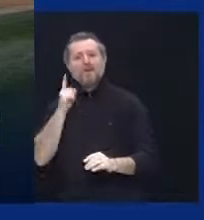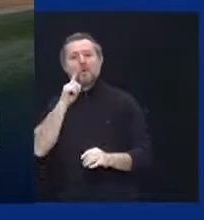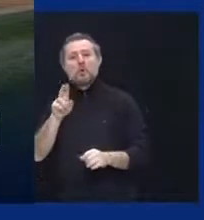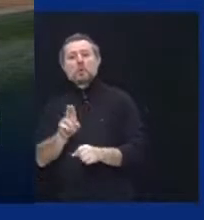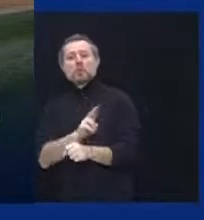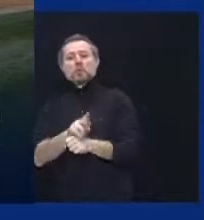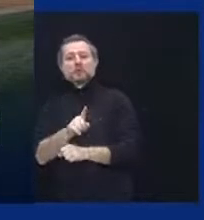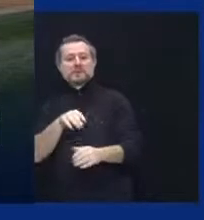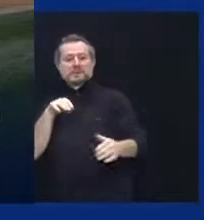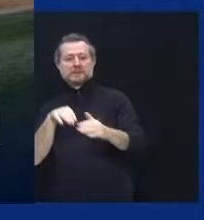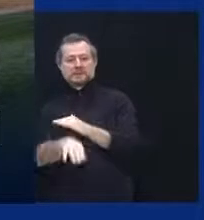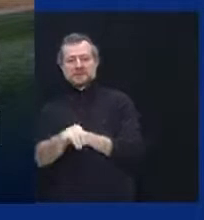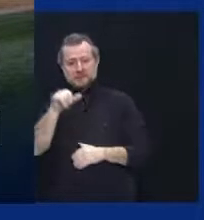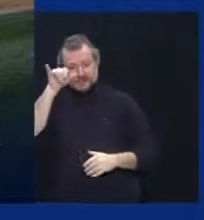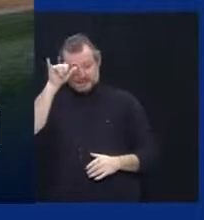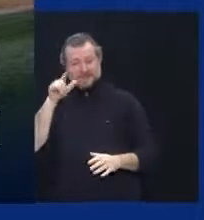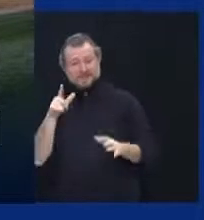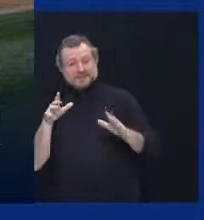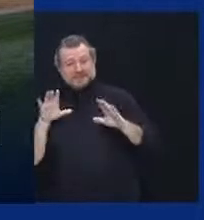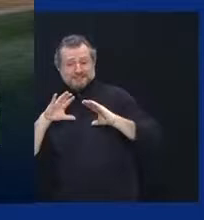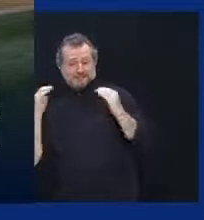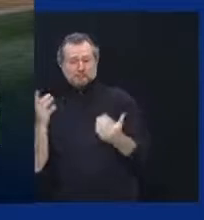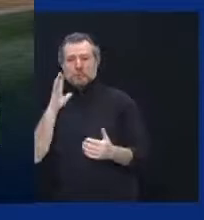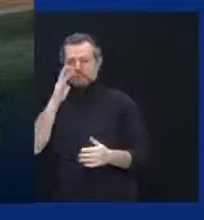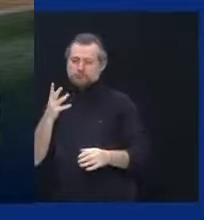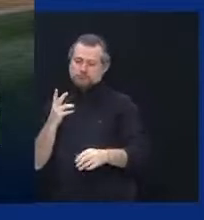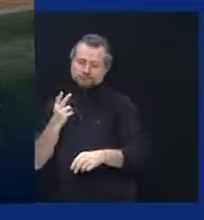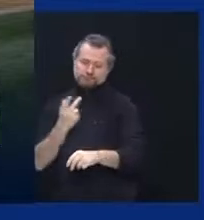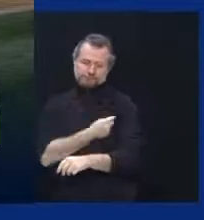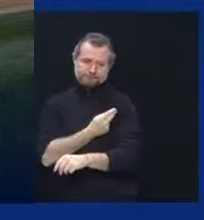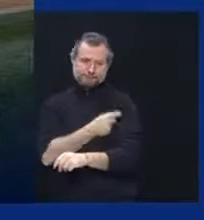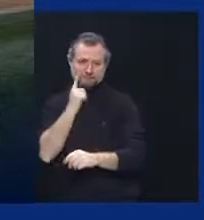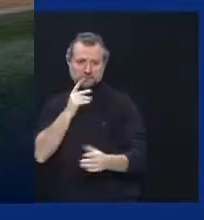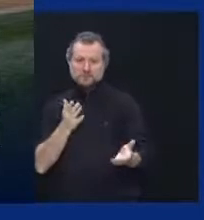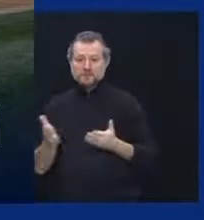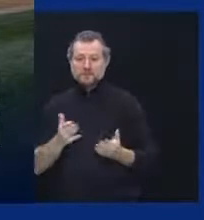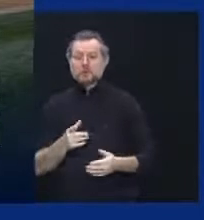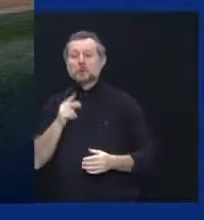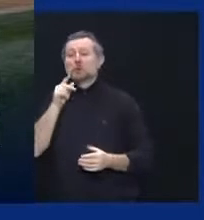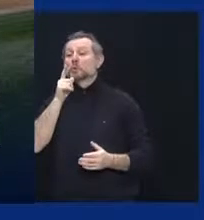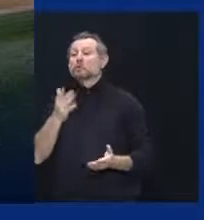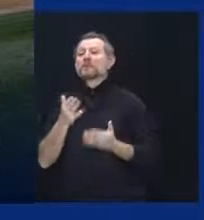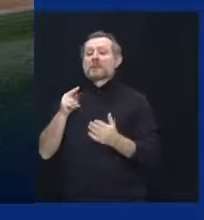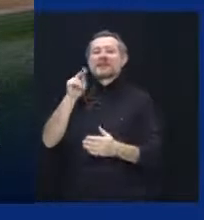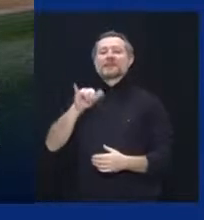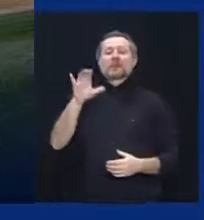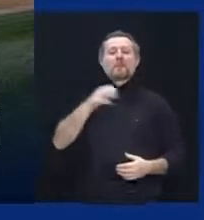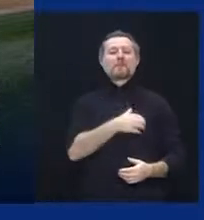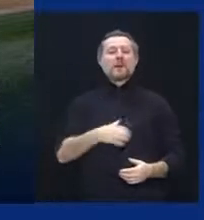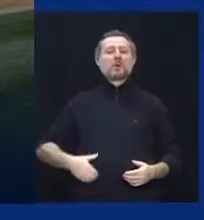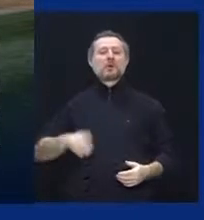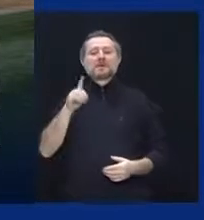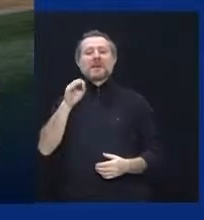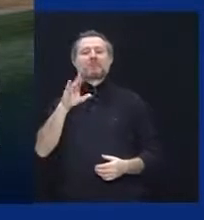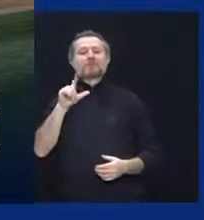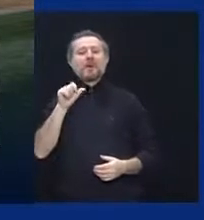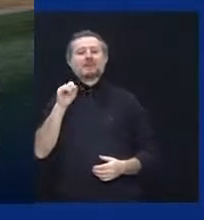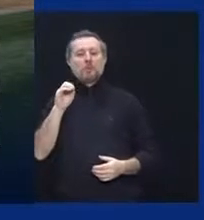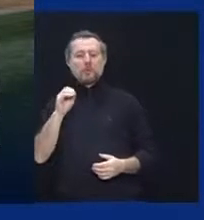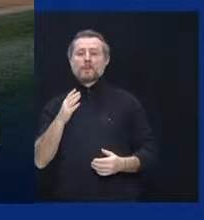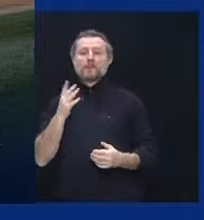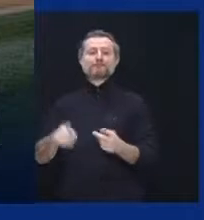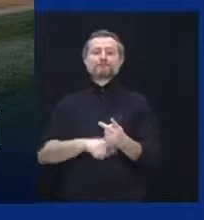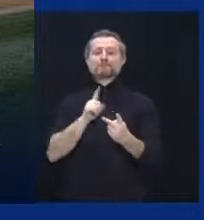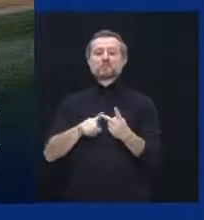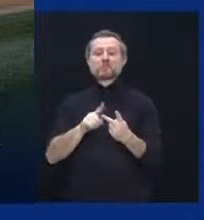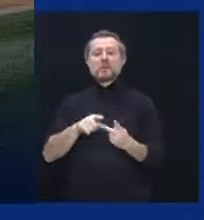Stadium. It is a joint effort. I want to thank the city, Mayor de Blasio. I want to thank the Yankees,